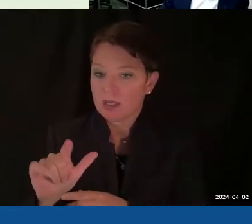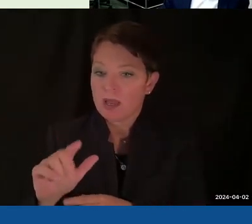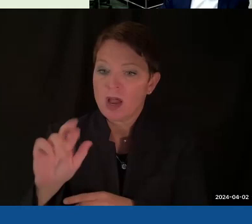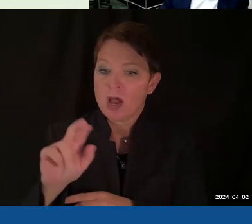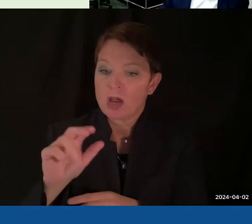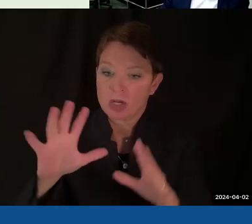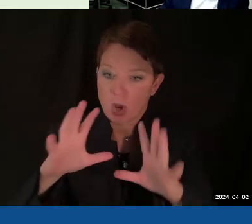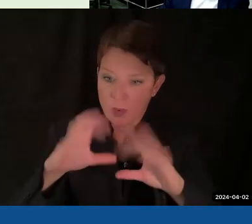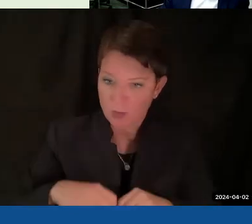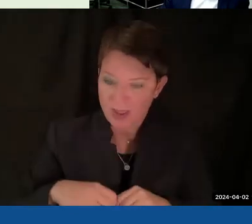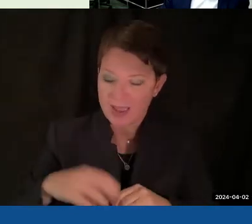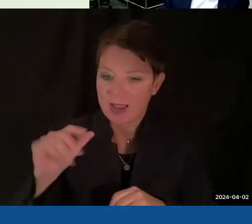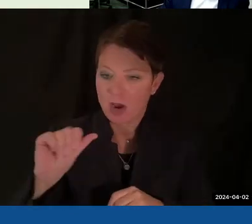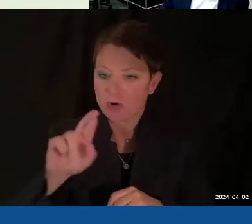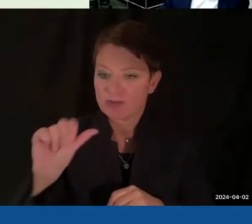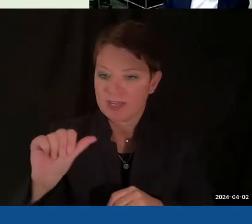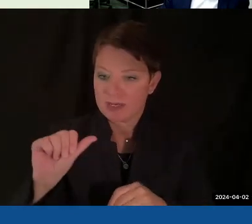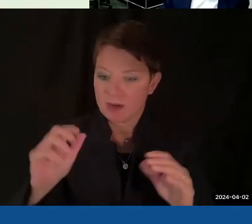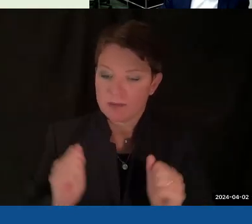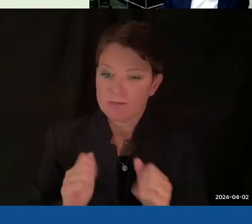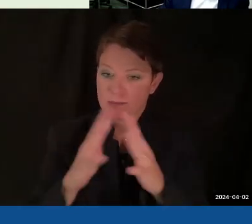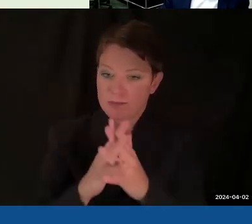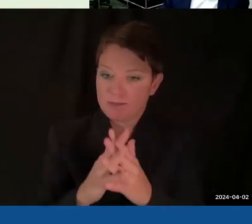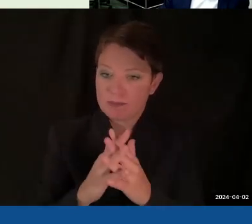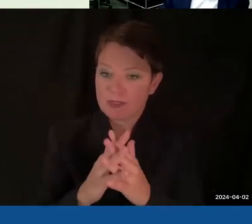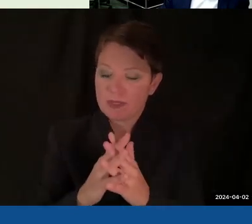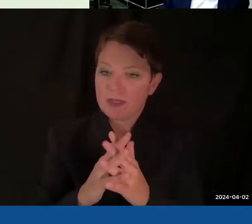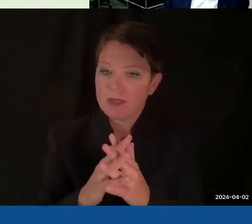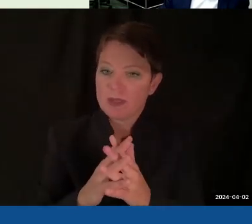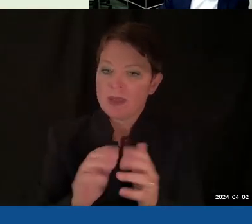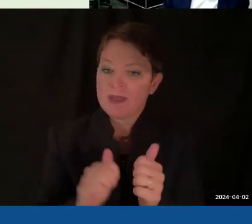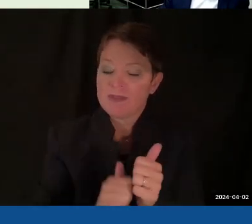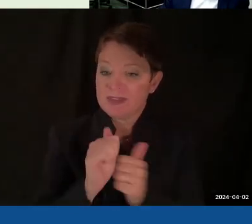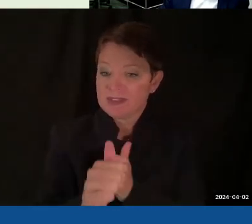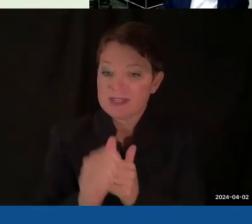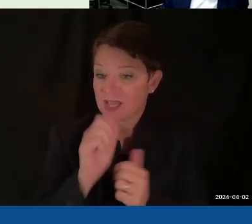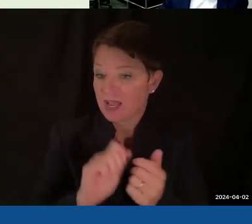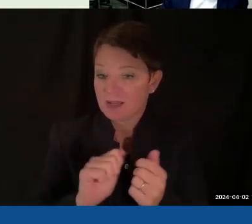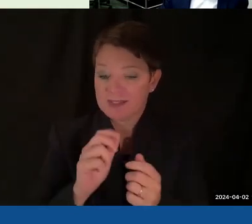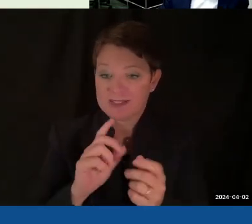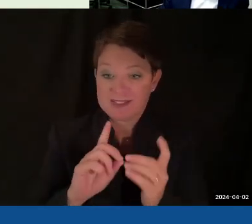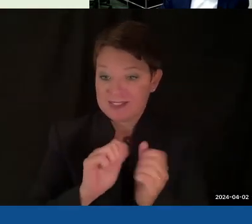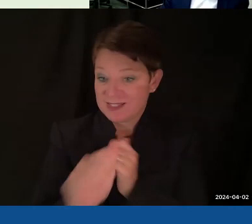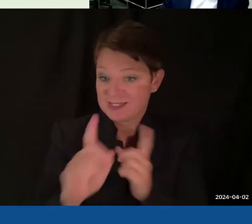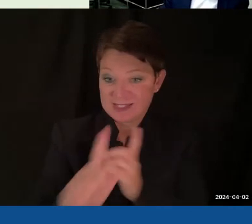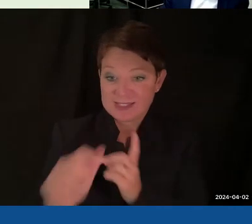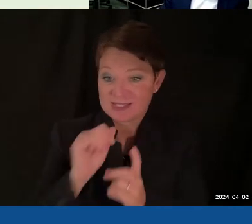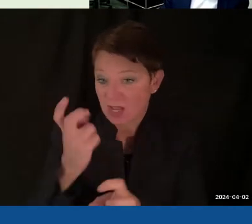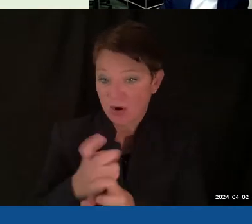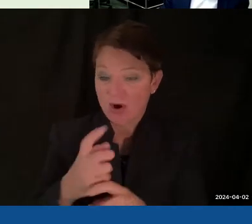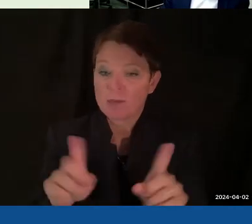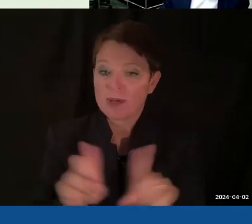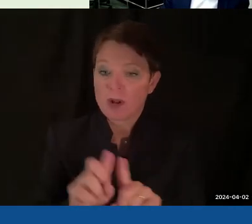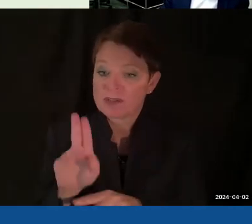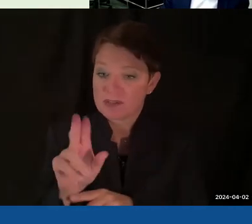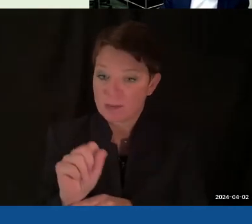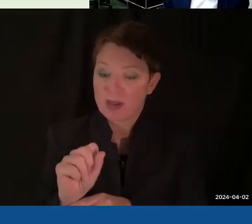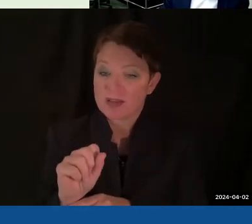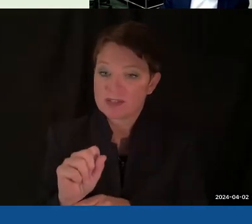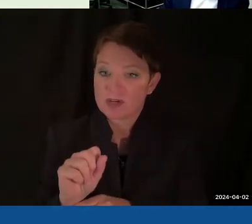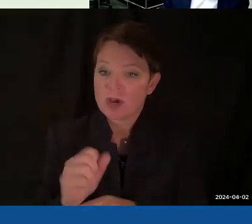arena coming in, the distance, 1, is not too hard, but 2, those buses